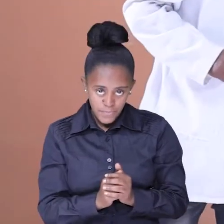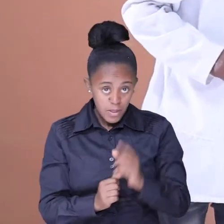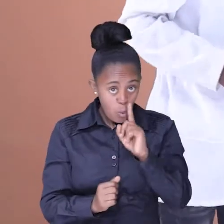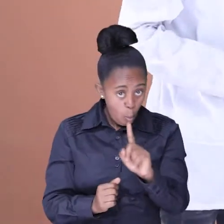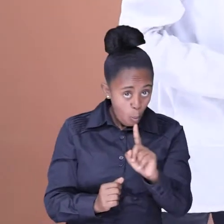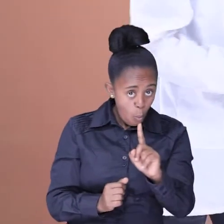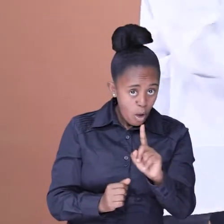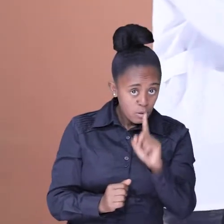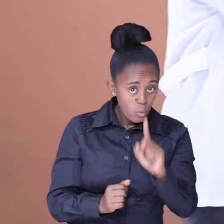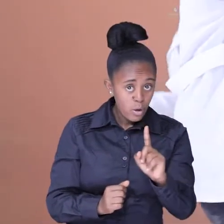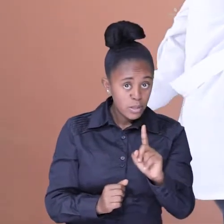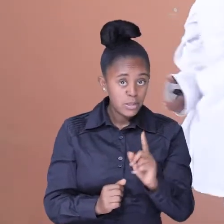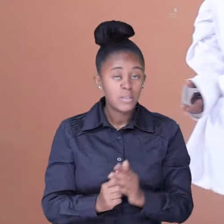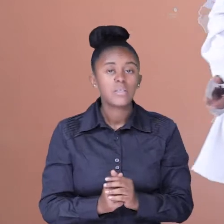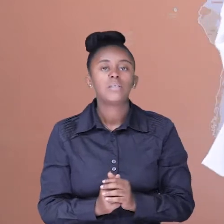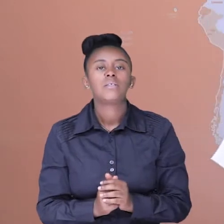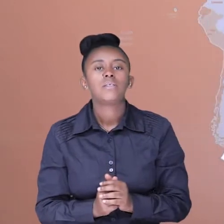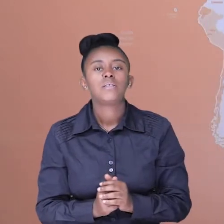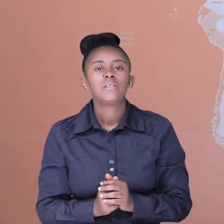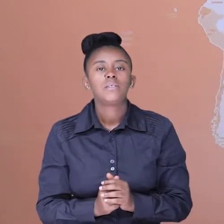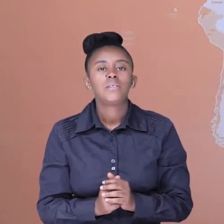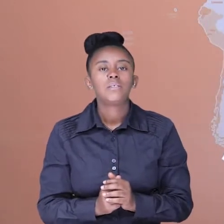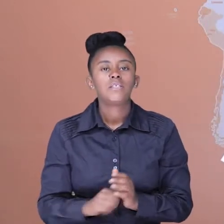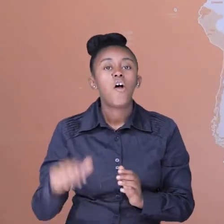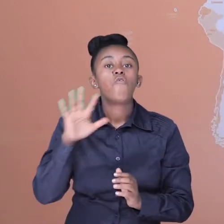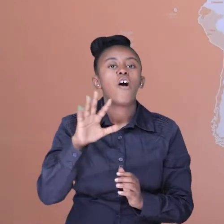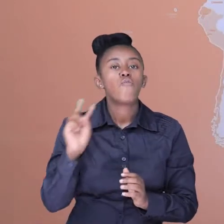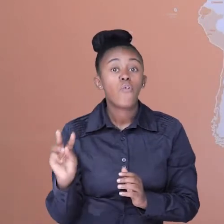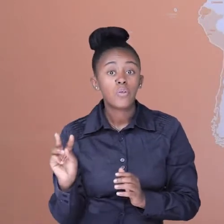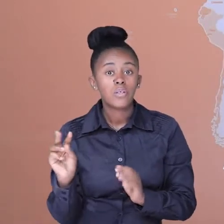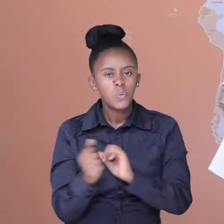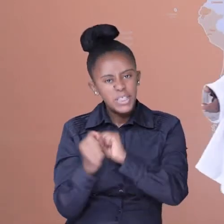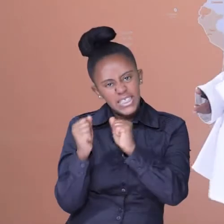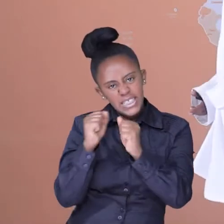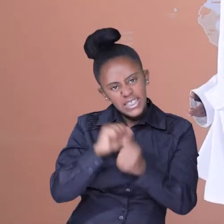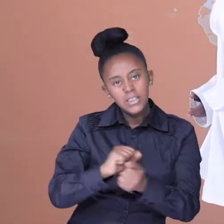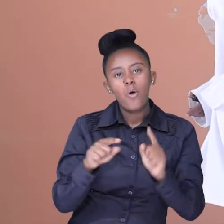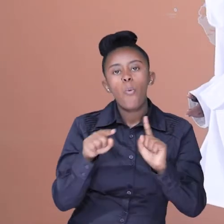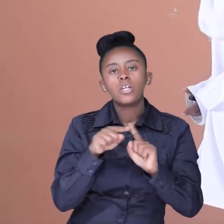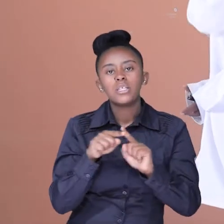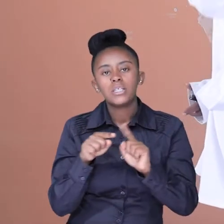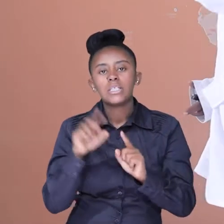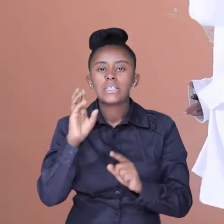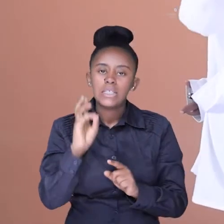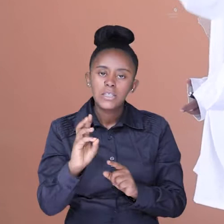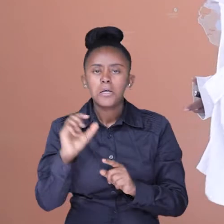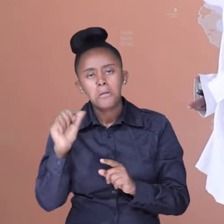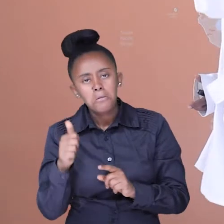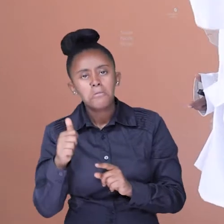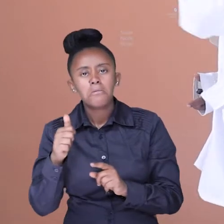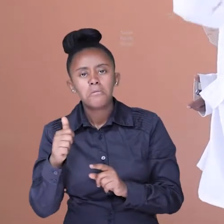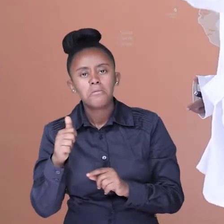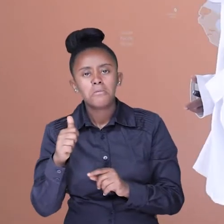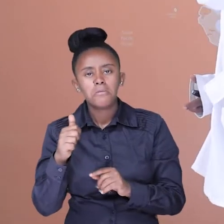One is laid at 5 volt. We can change this positive 5 volt, 6 volt, 10 volt,